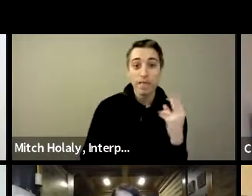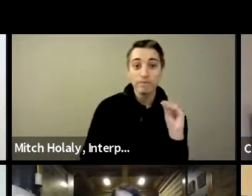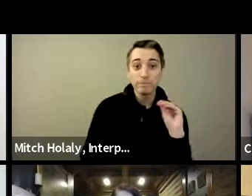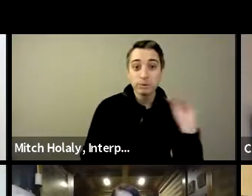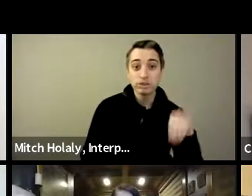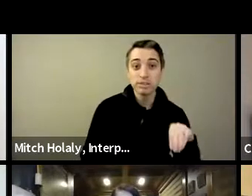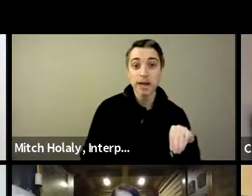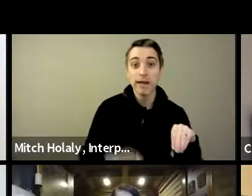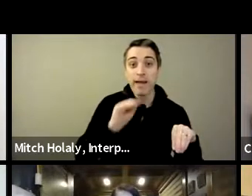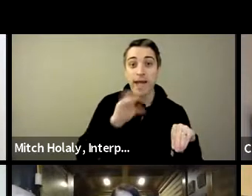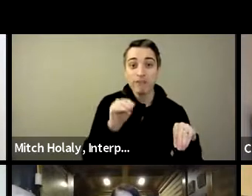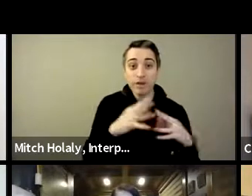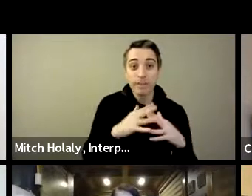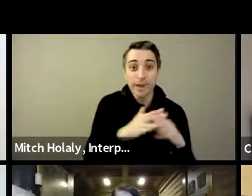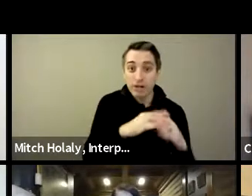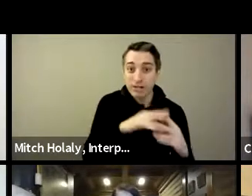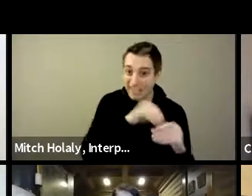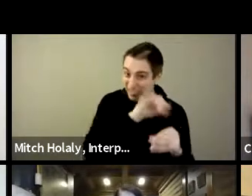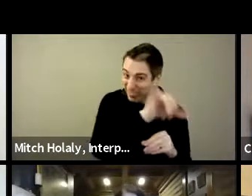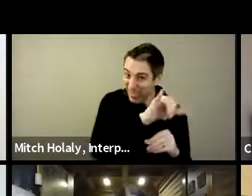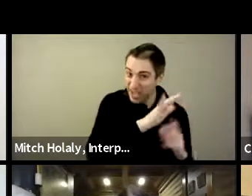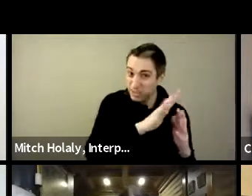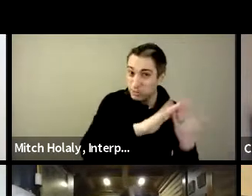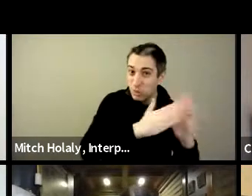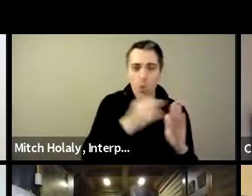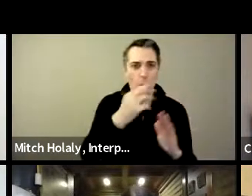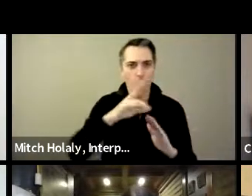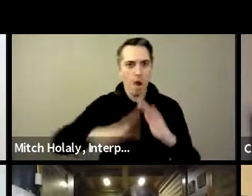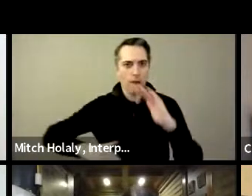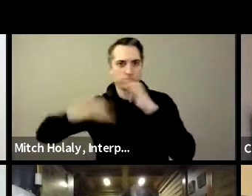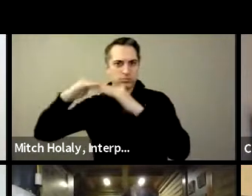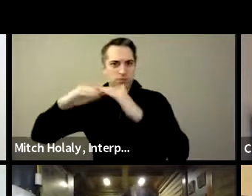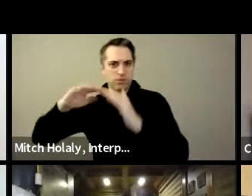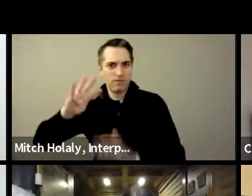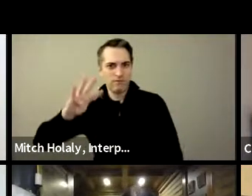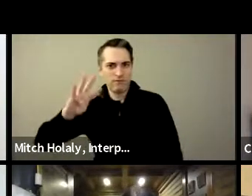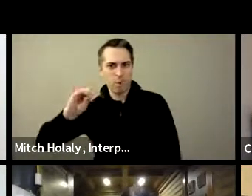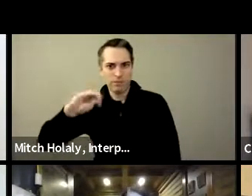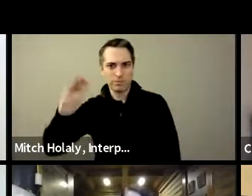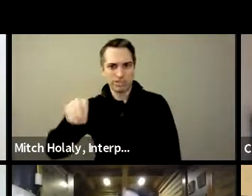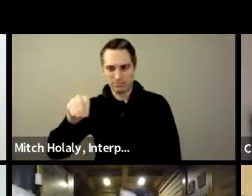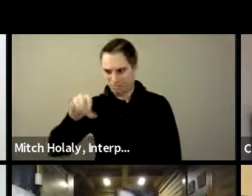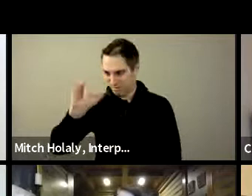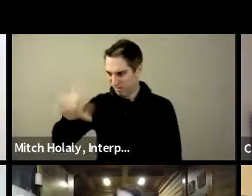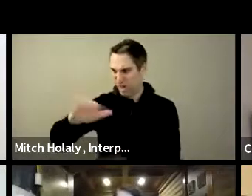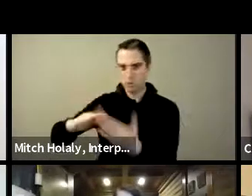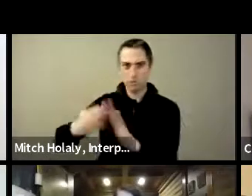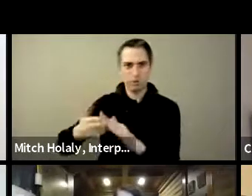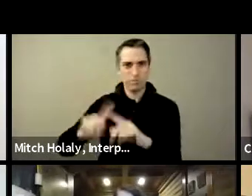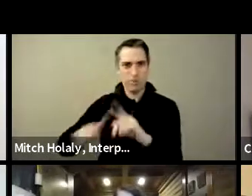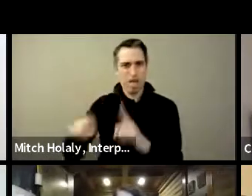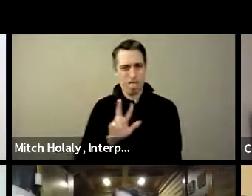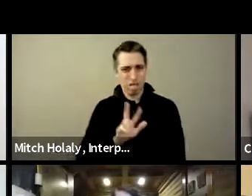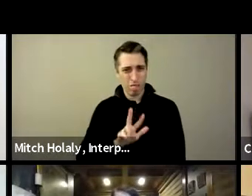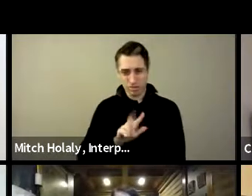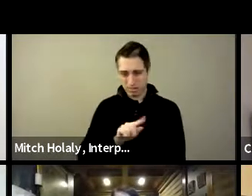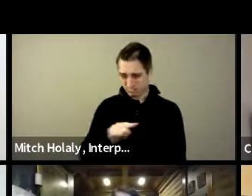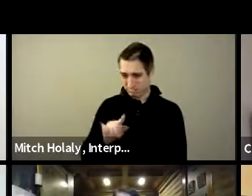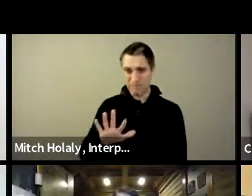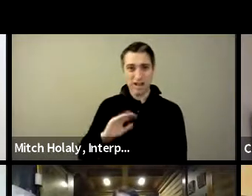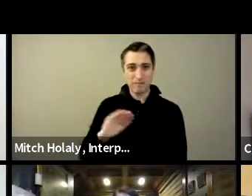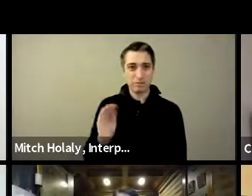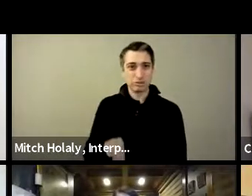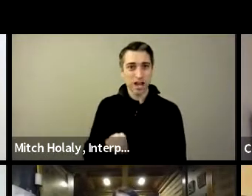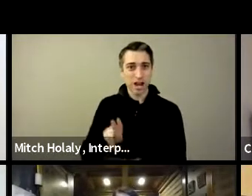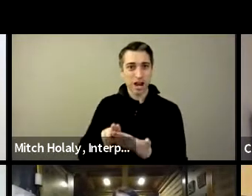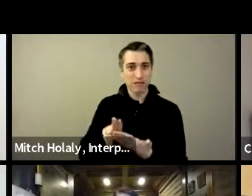community or upwards to 40% African-Americans. And I think that those contracts should be reflective of the